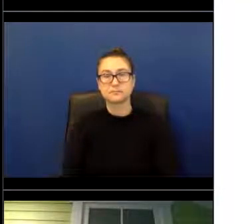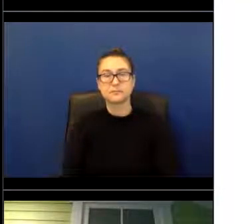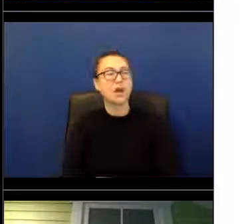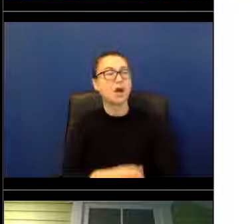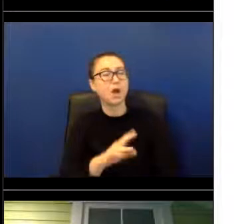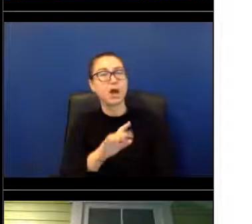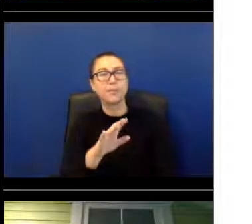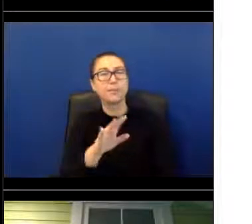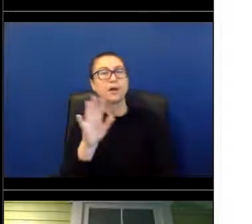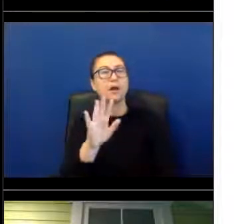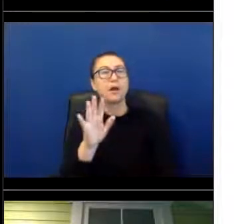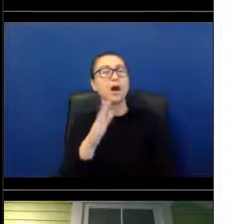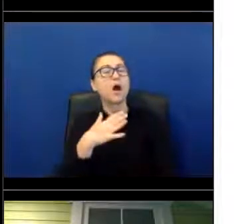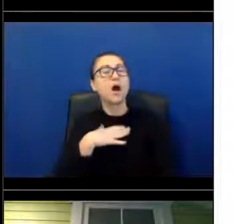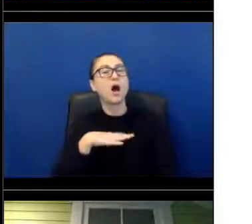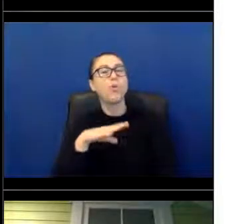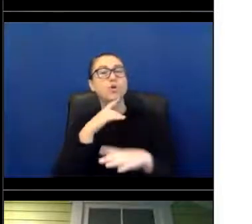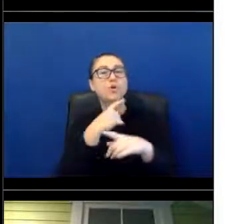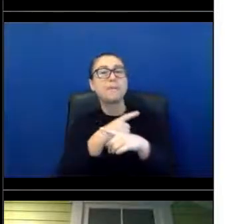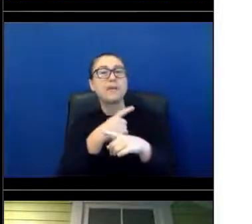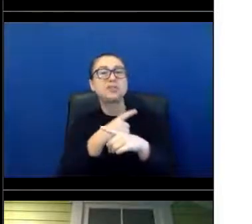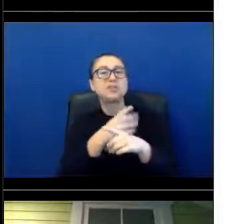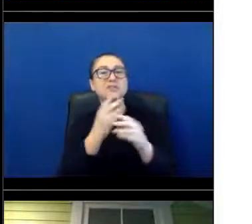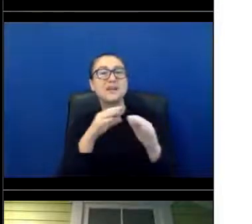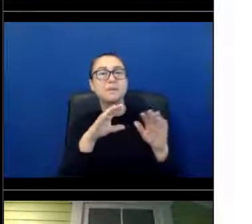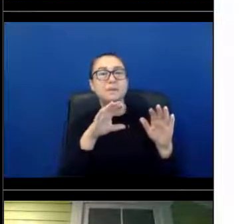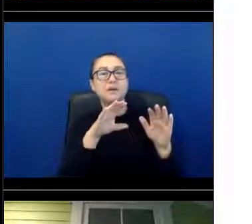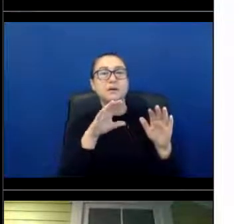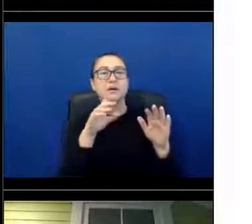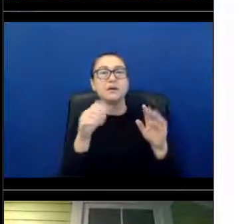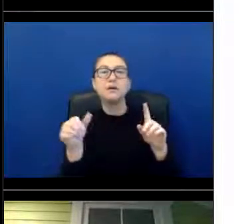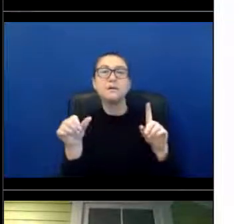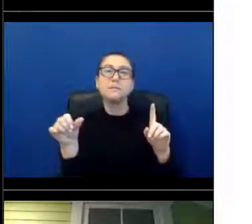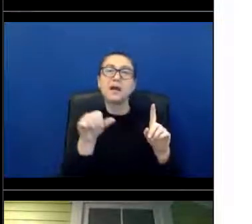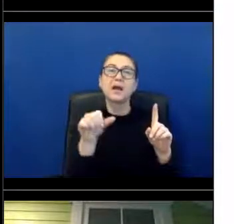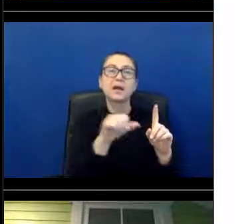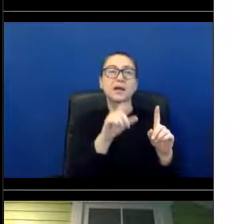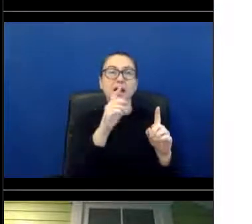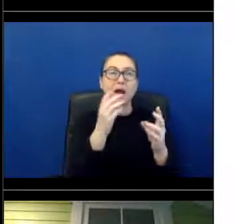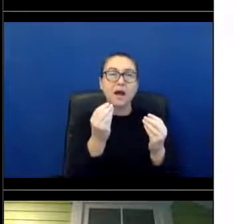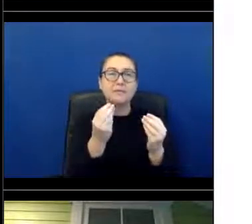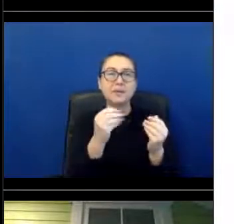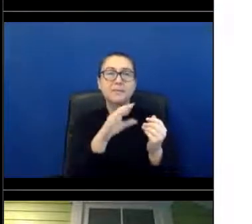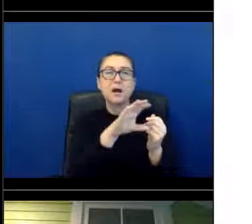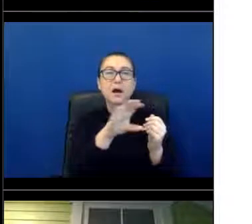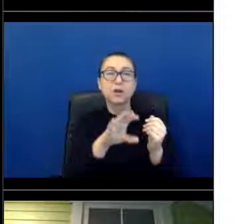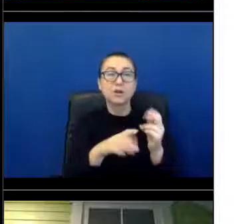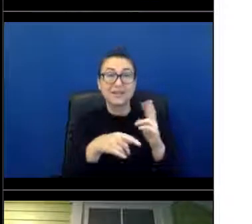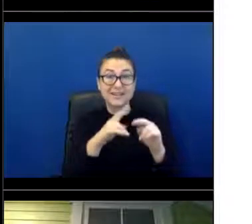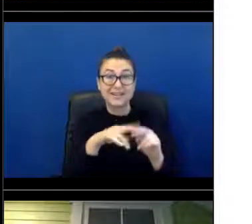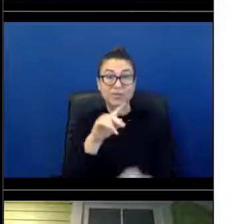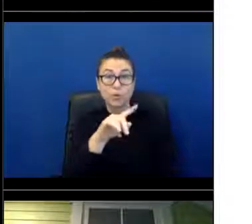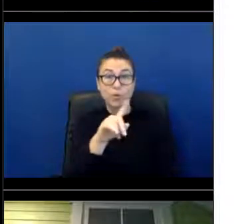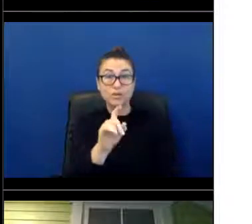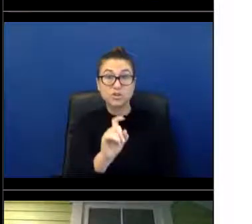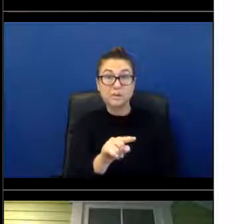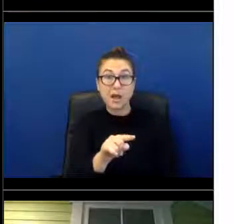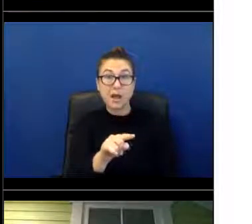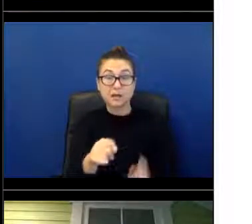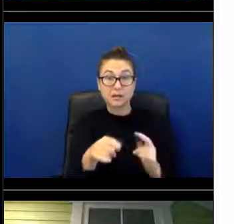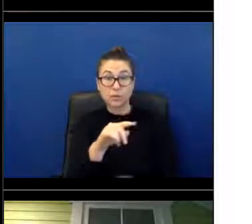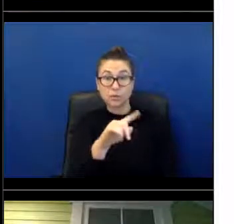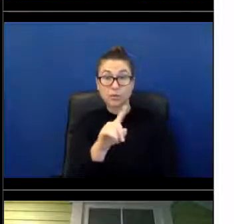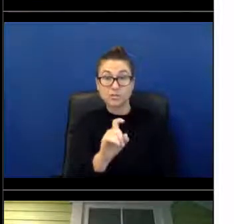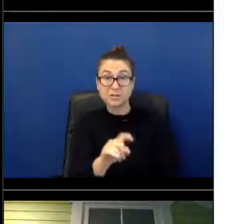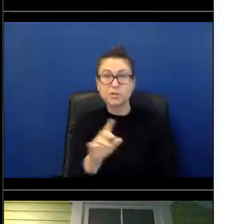I was just going to mention that there are some icons that you can look at. That if you see the question mark, if you hover your